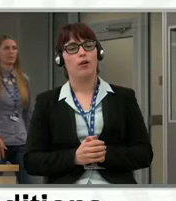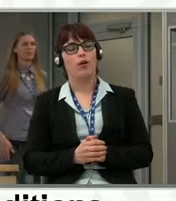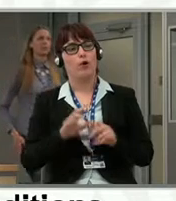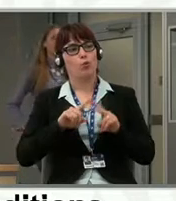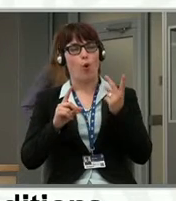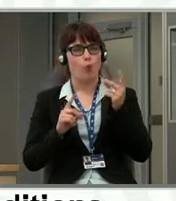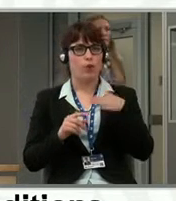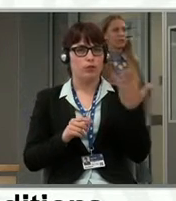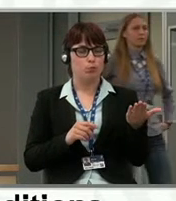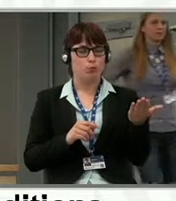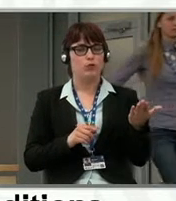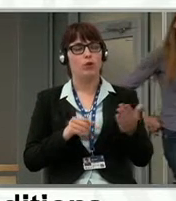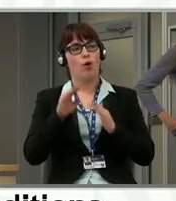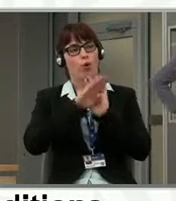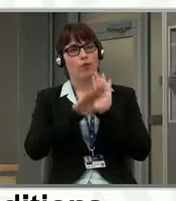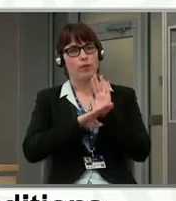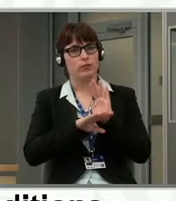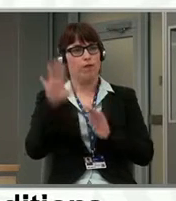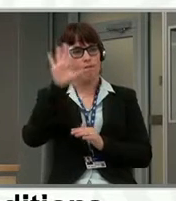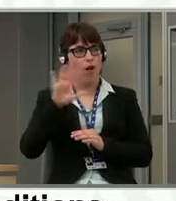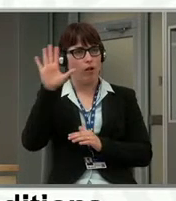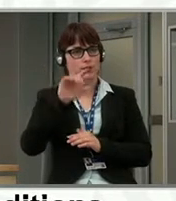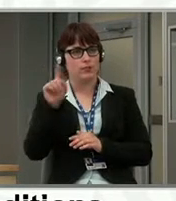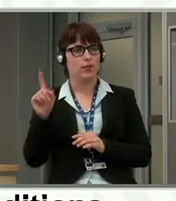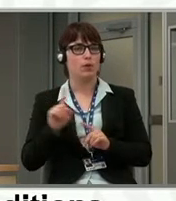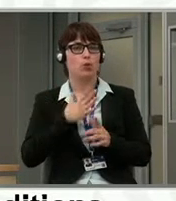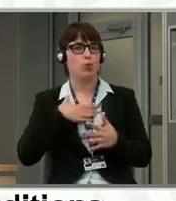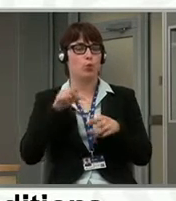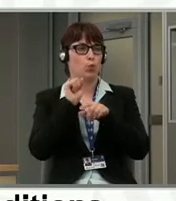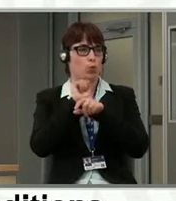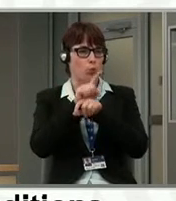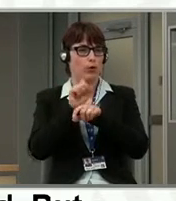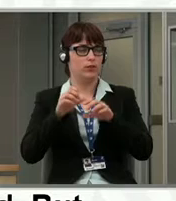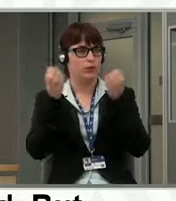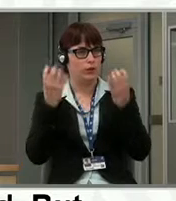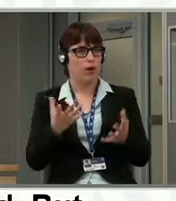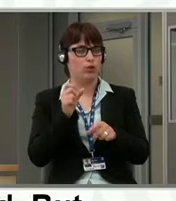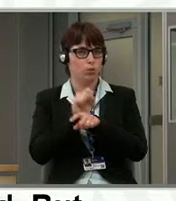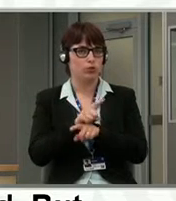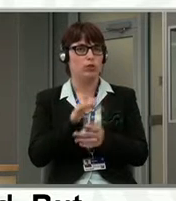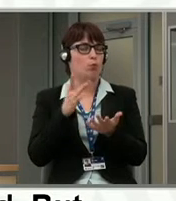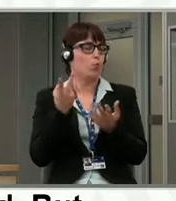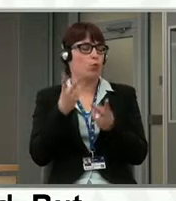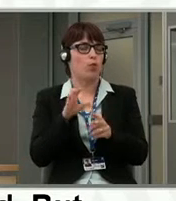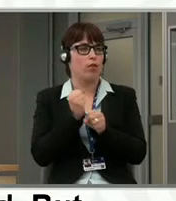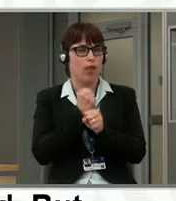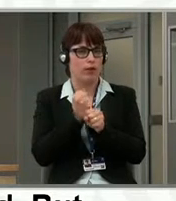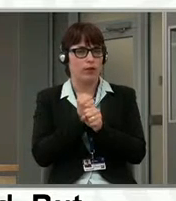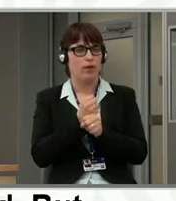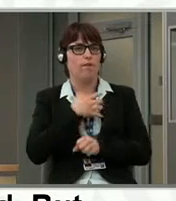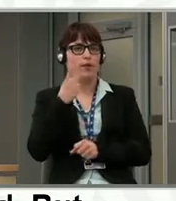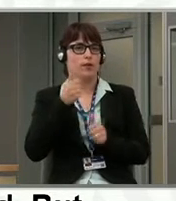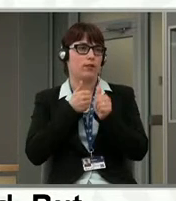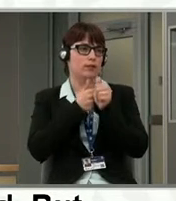the level has been raised, but on the second hand, the convention has provided